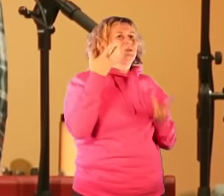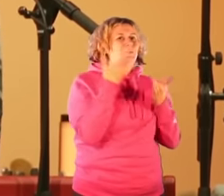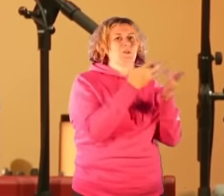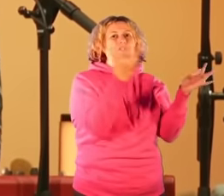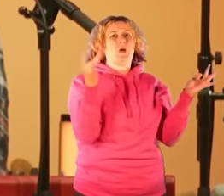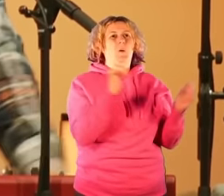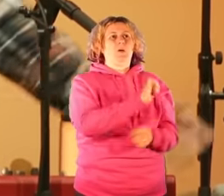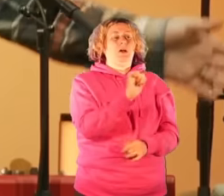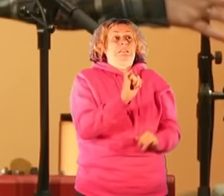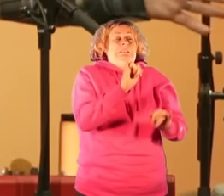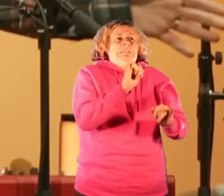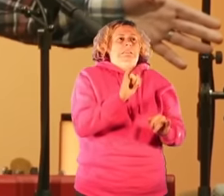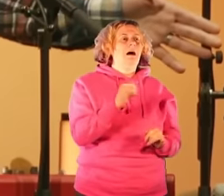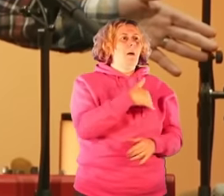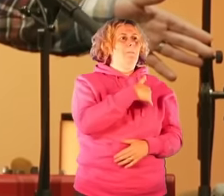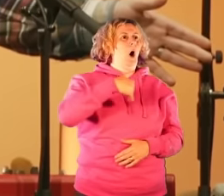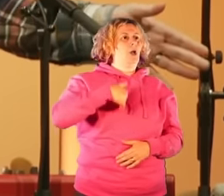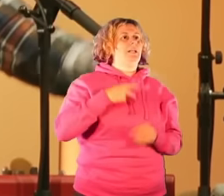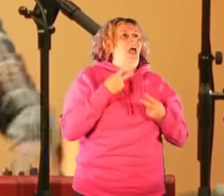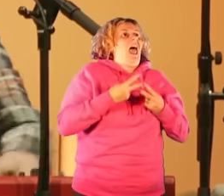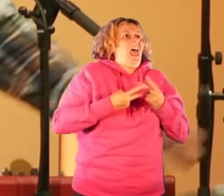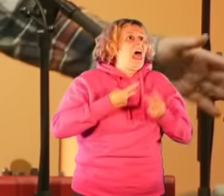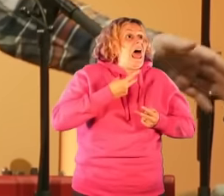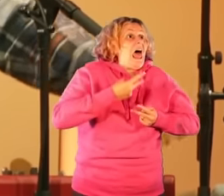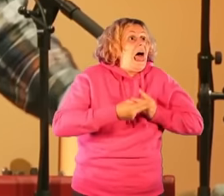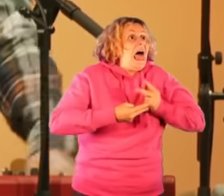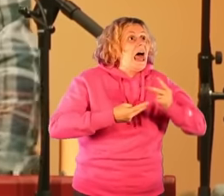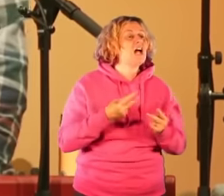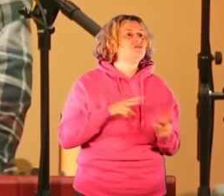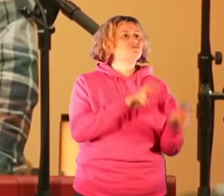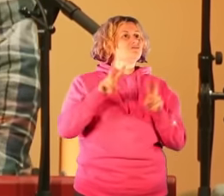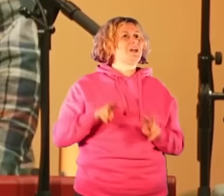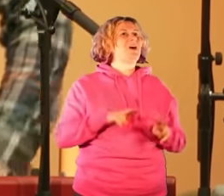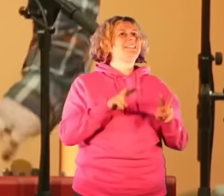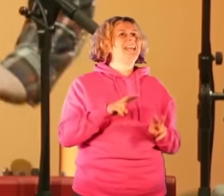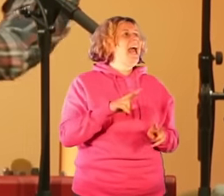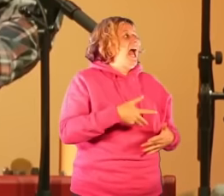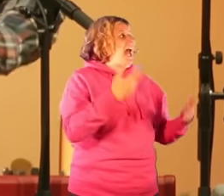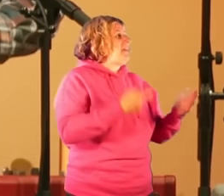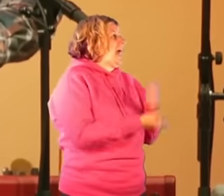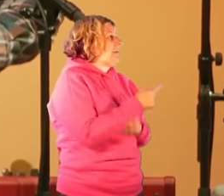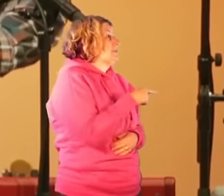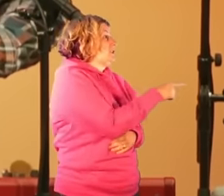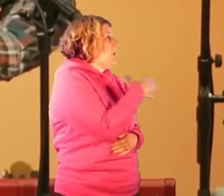now. Anyway, I want them. If anything happens to you, I want your phone.